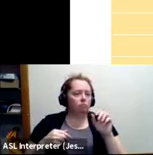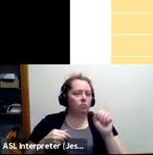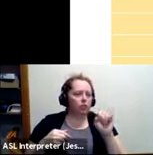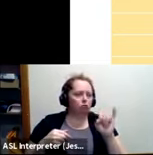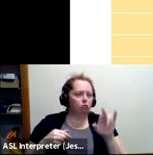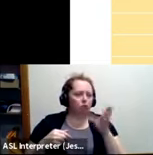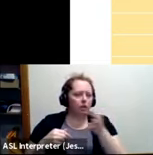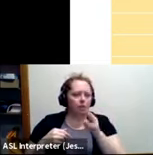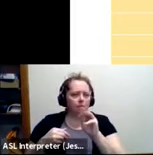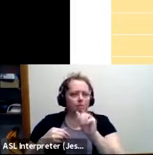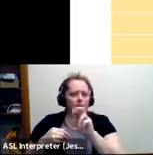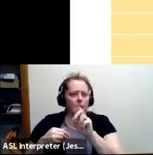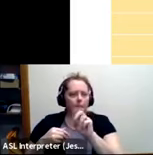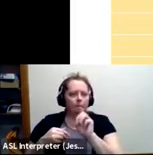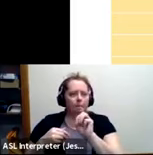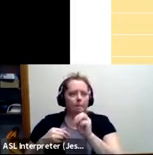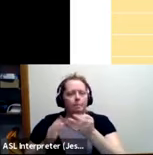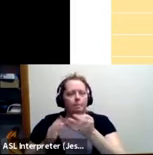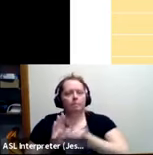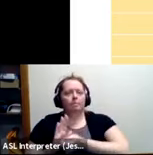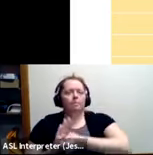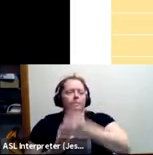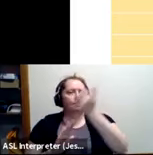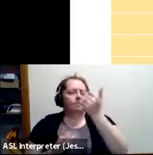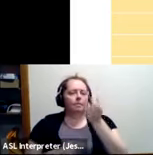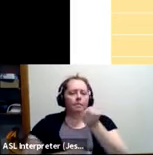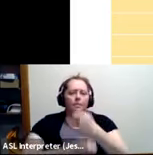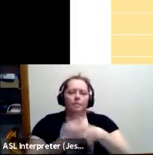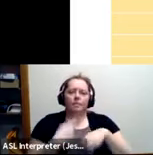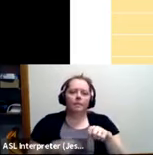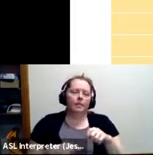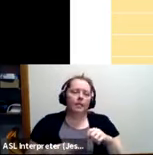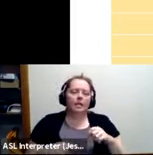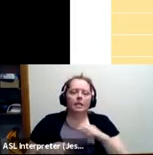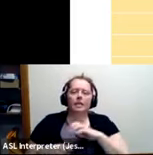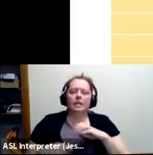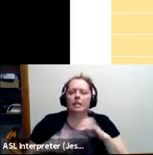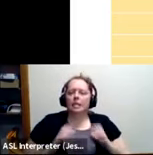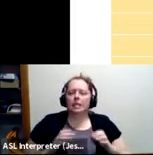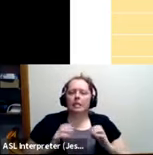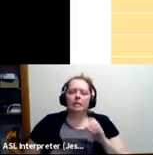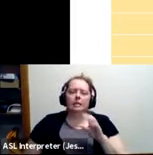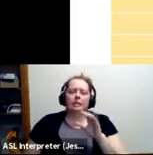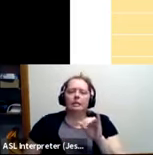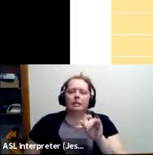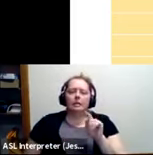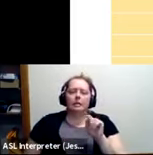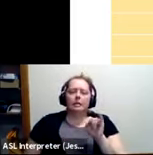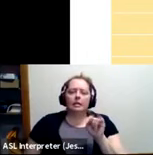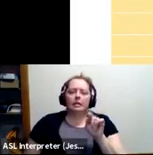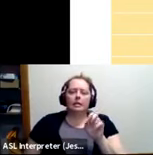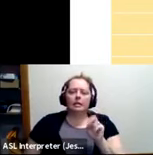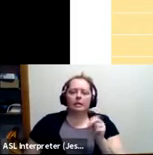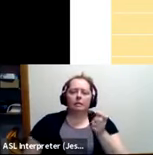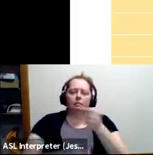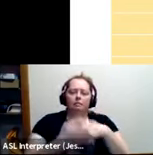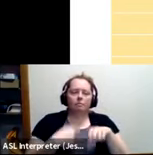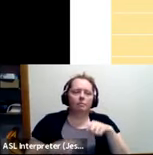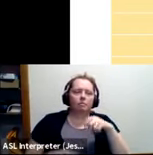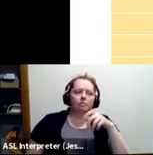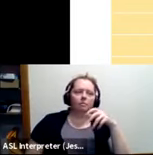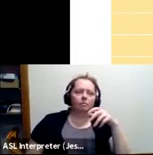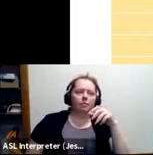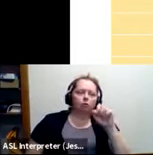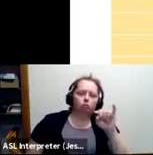dear resident, I mean, it covers all the genders when you're just referring to your relationship to that person.